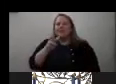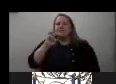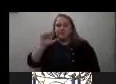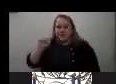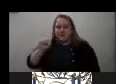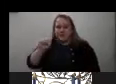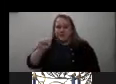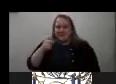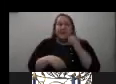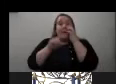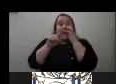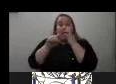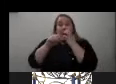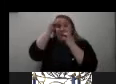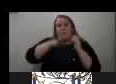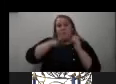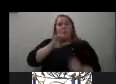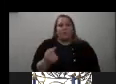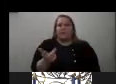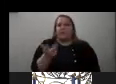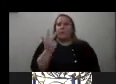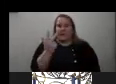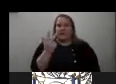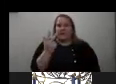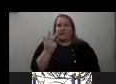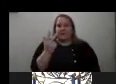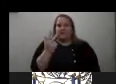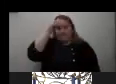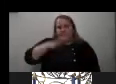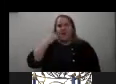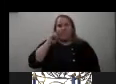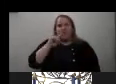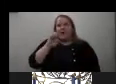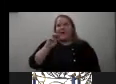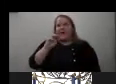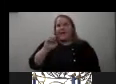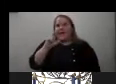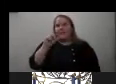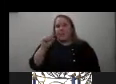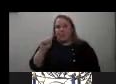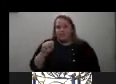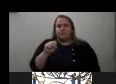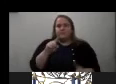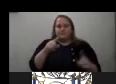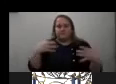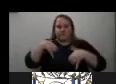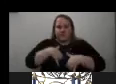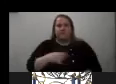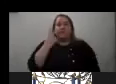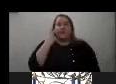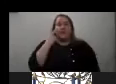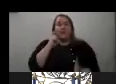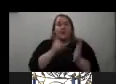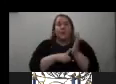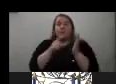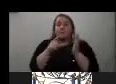male dancer. There's only three male dancers in emeralds, and this is one of the jackets. You'll also notice in looking through the slides